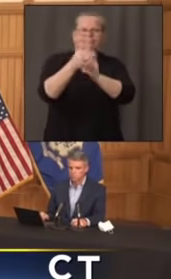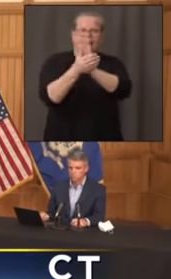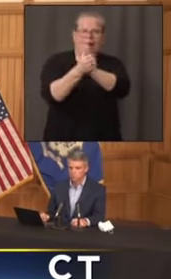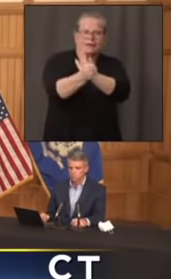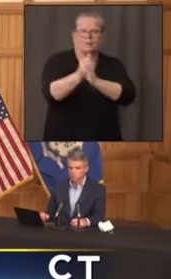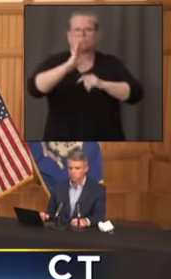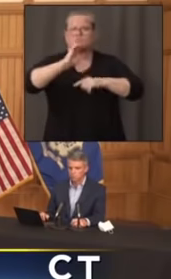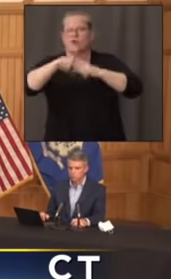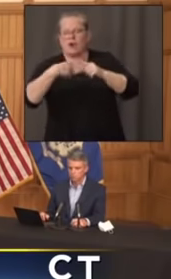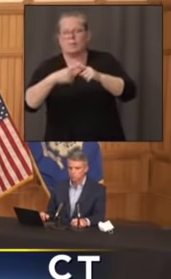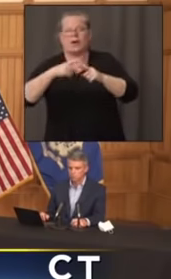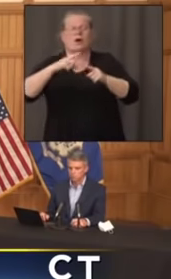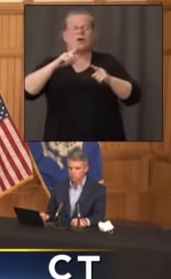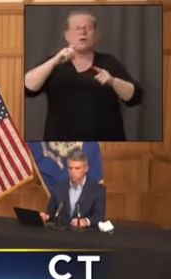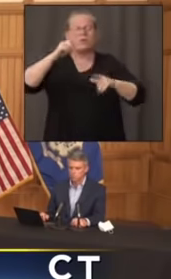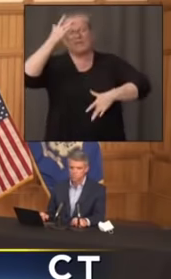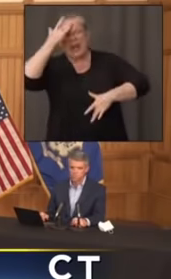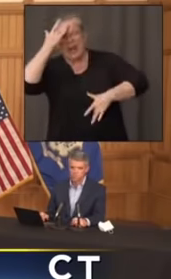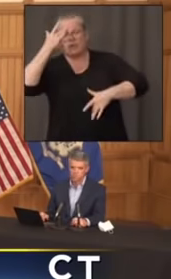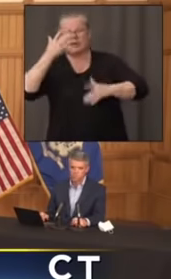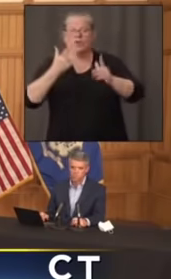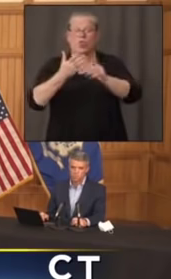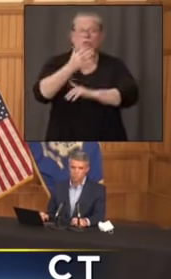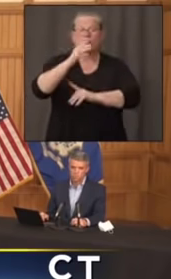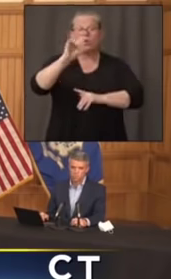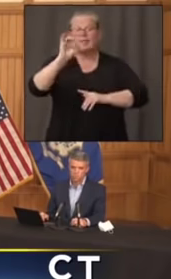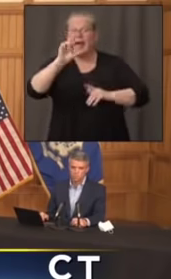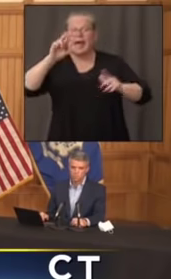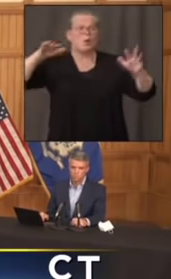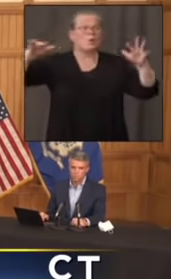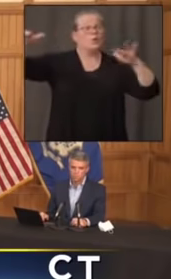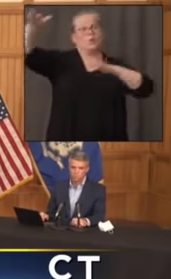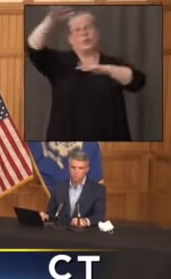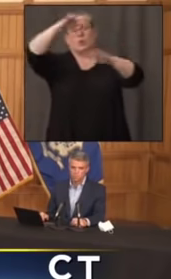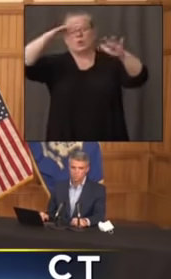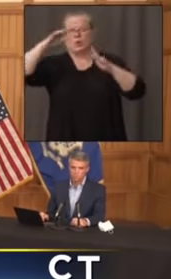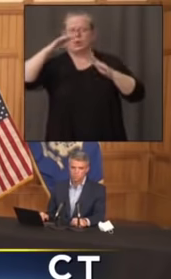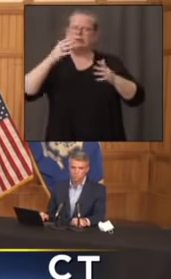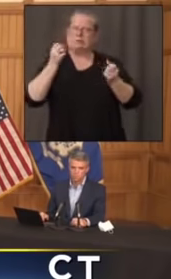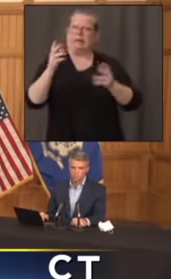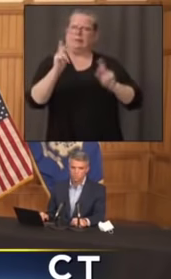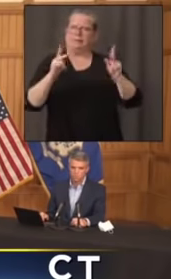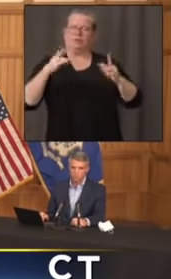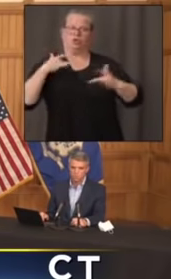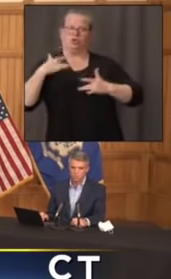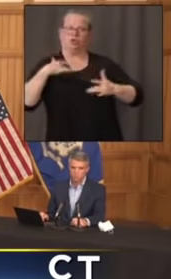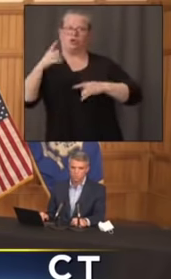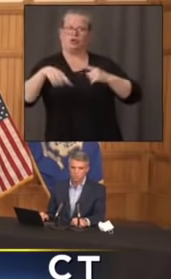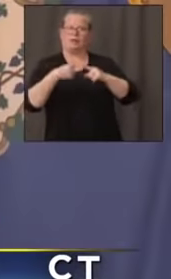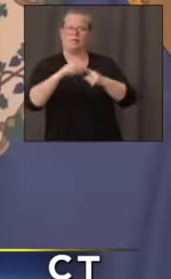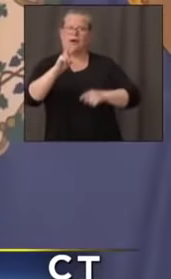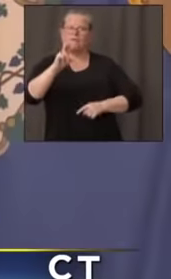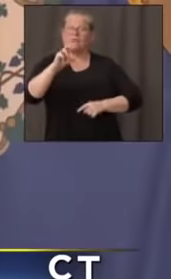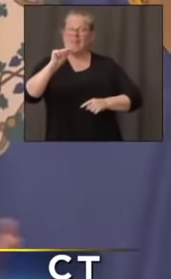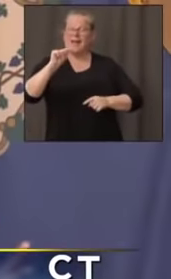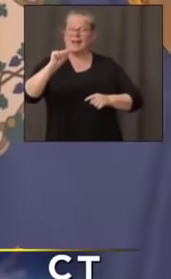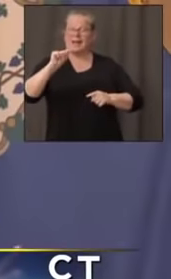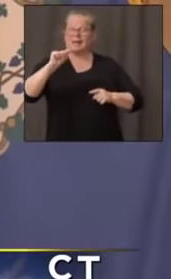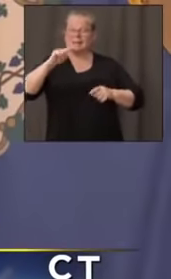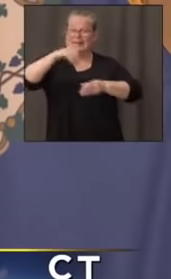initially thought. Do we know how that's going to affect schools and even just the reopening in general? Yeah, we've done a lot of